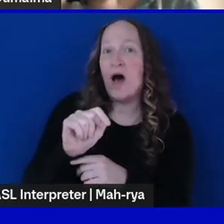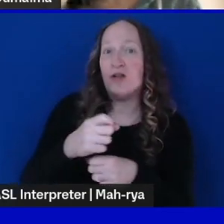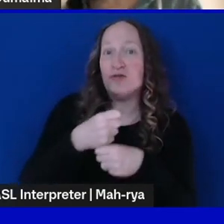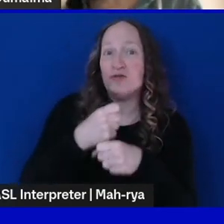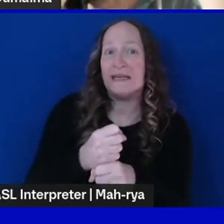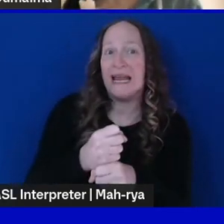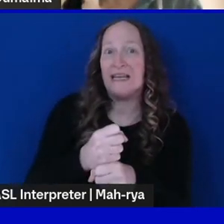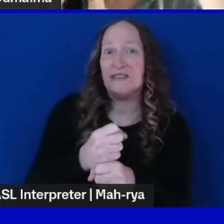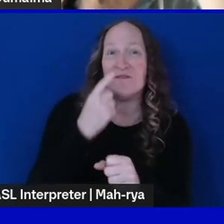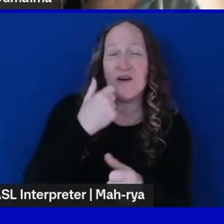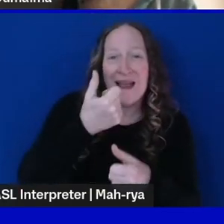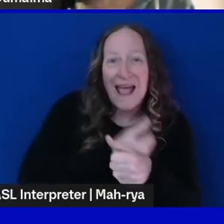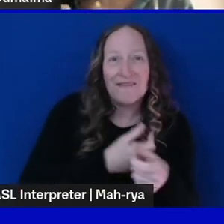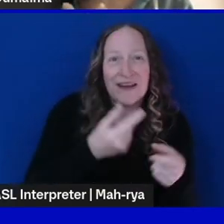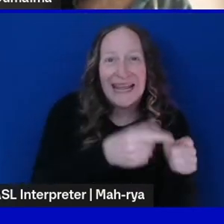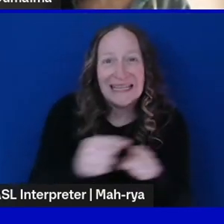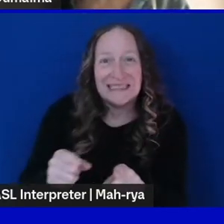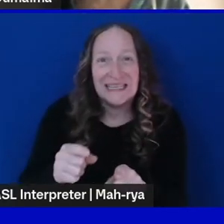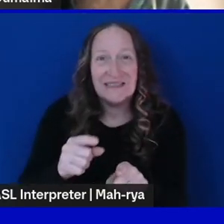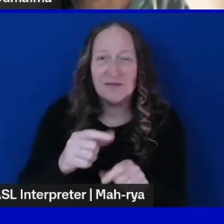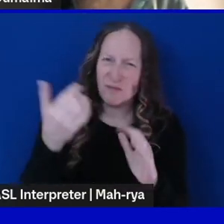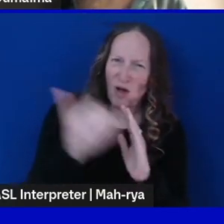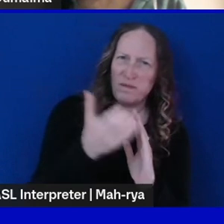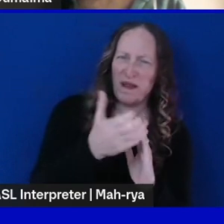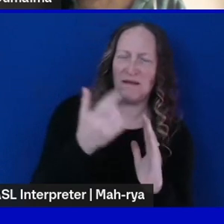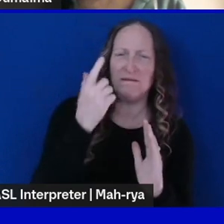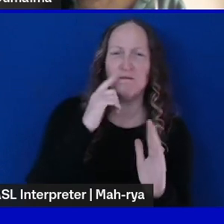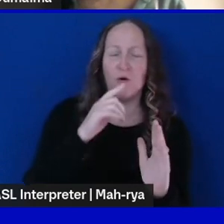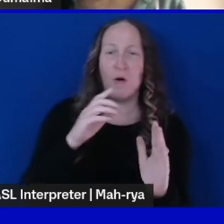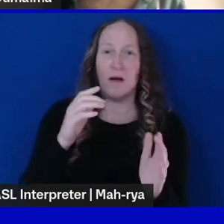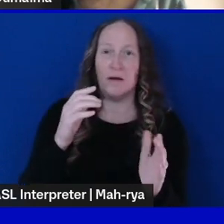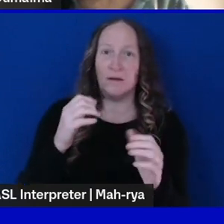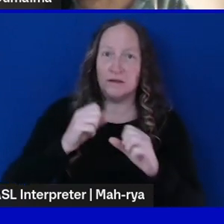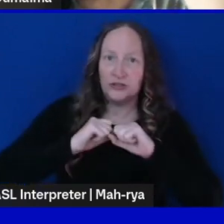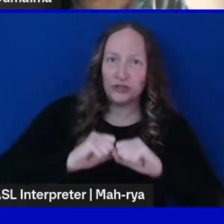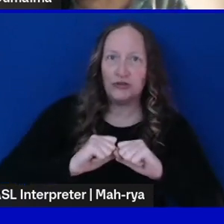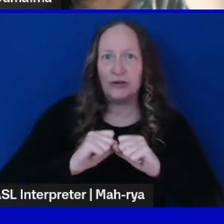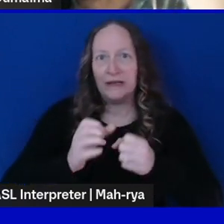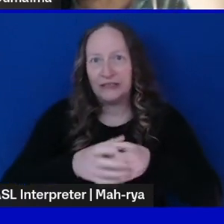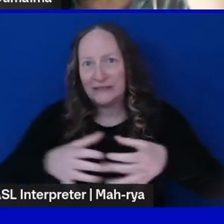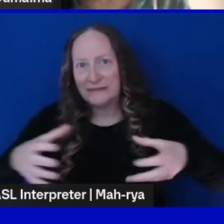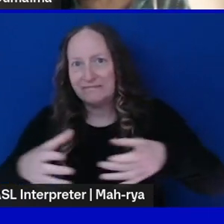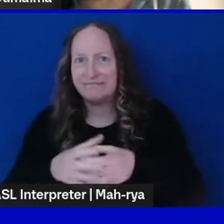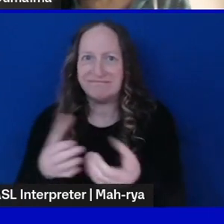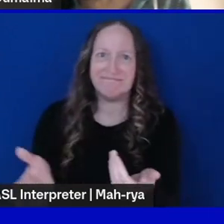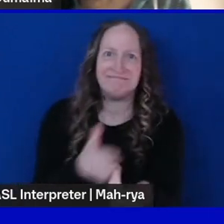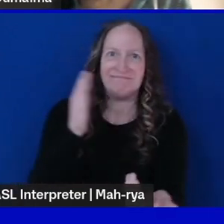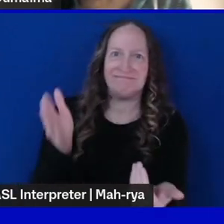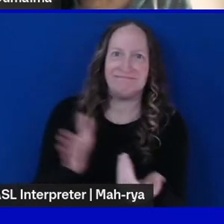so reducing overhead and improving security and making secret management scalable.